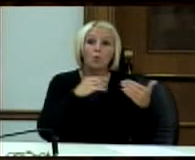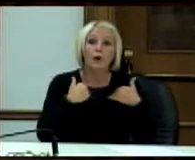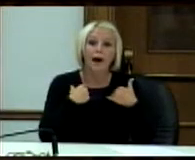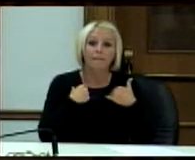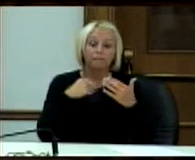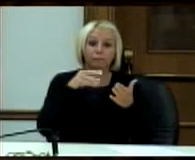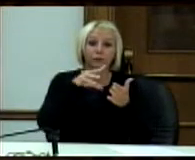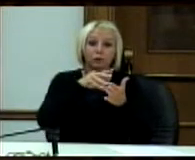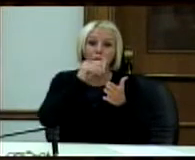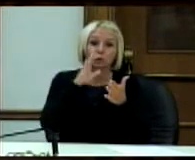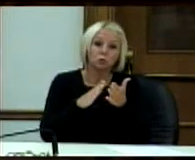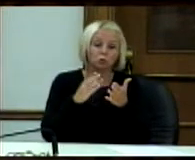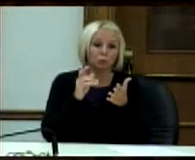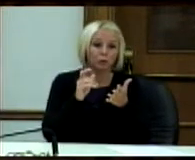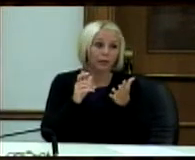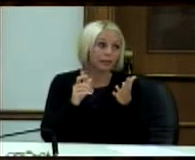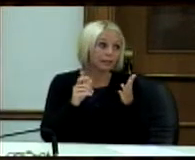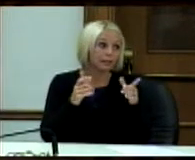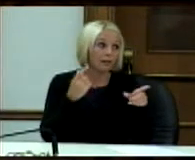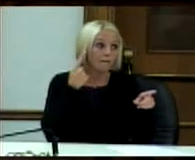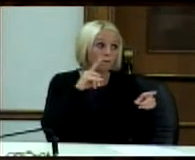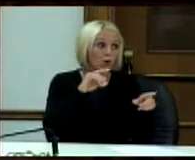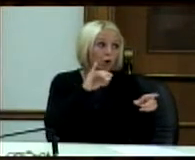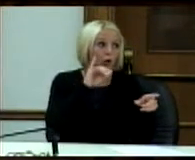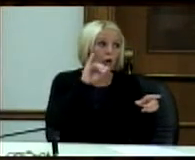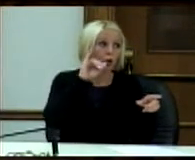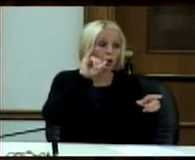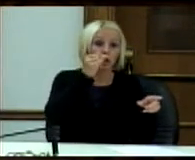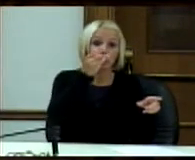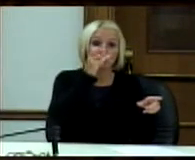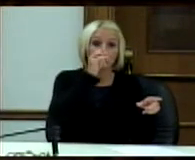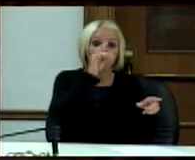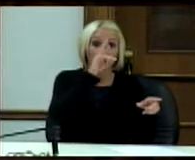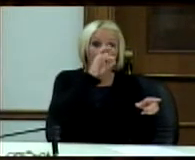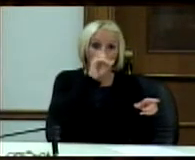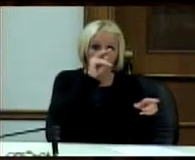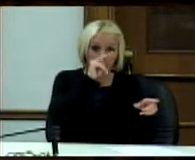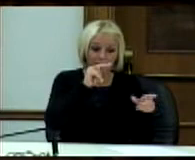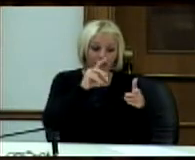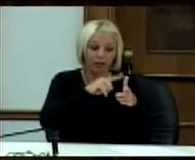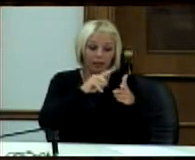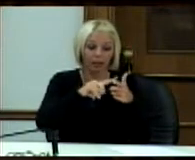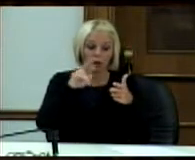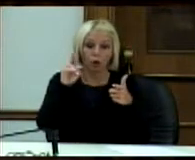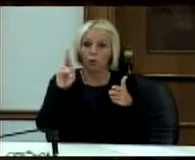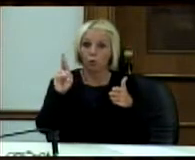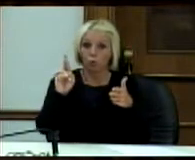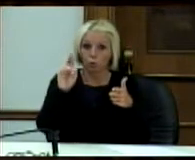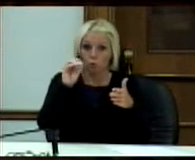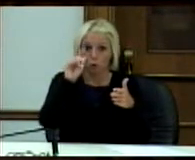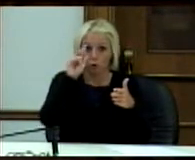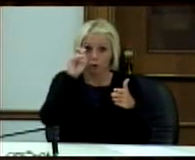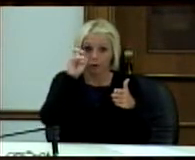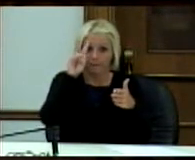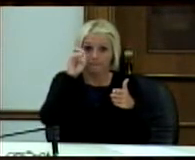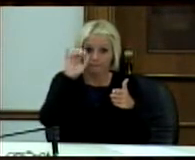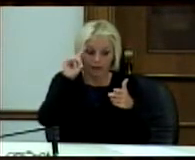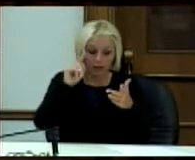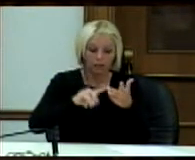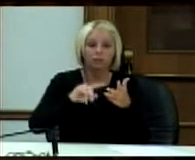We have student handbooks for Jefferson, Lincoln, and Roosevelt, Faribault Middle School, Faribault High School, the